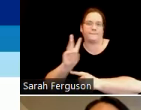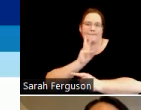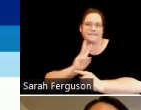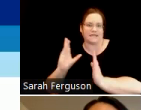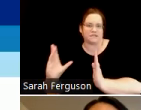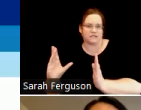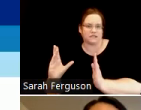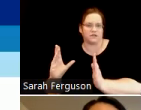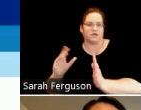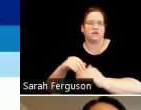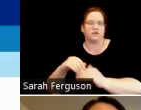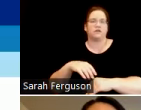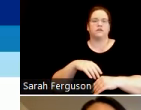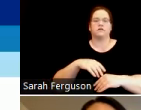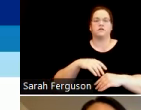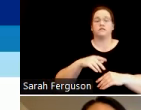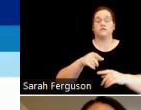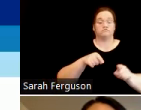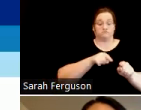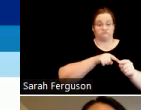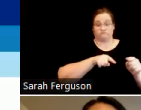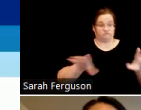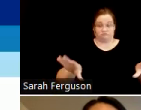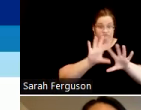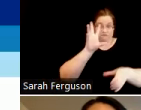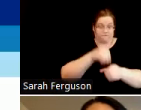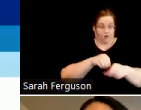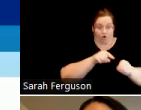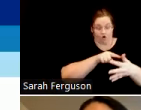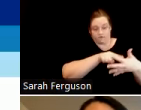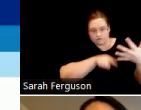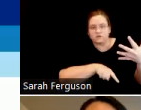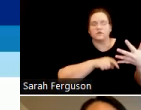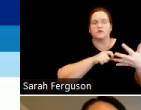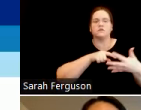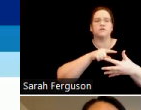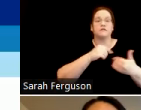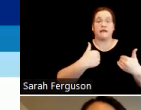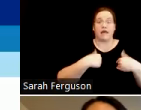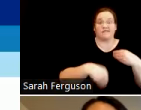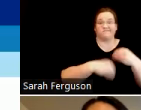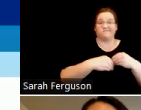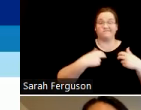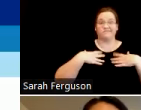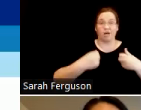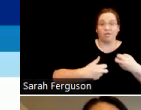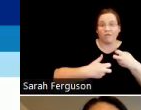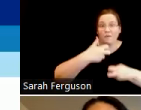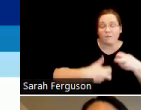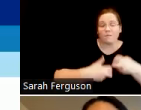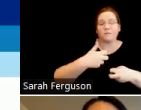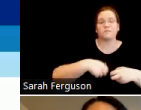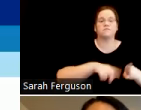It included children of a broad range, so kids who have underlying health conditions, kids of